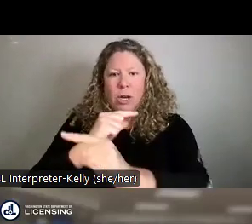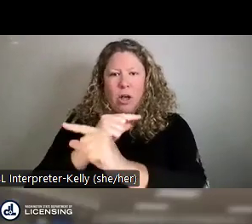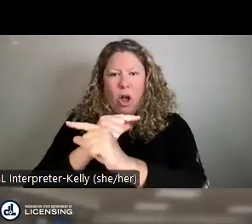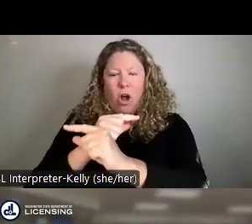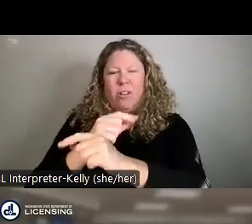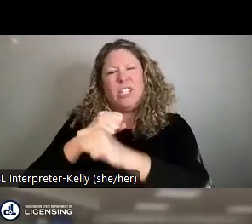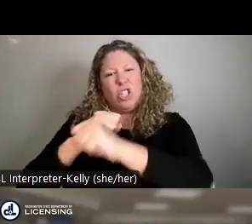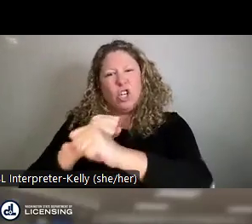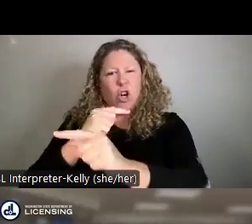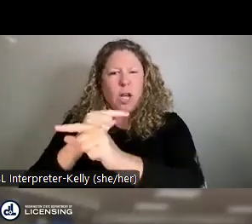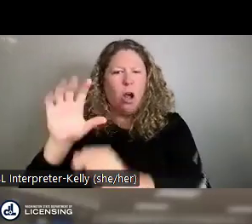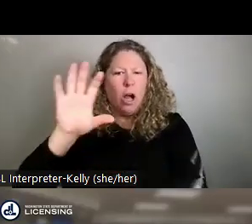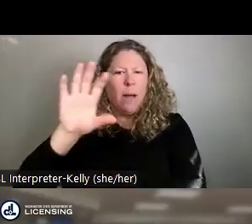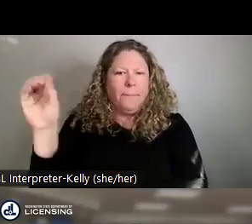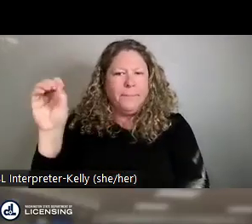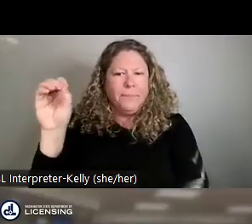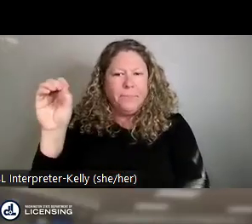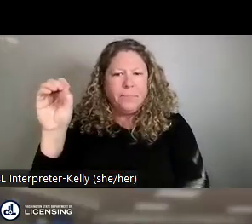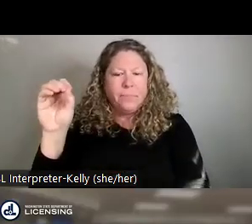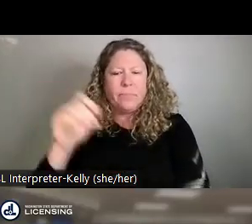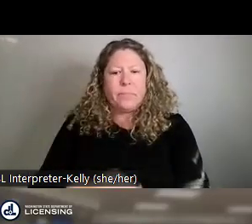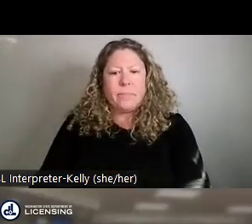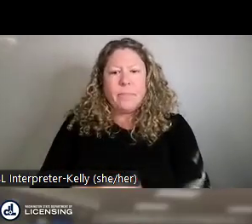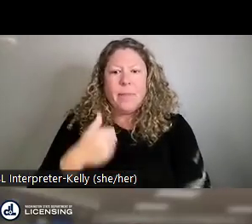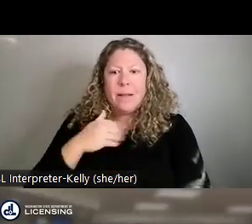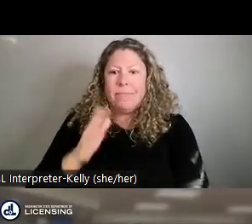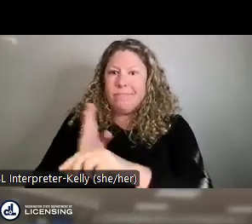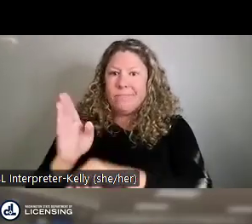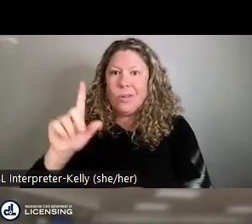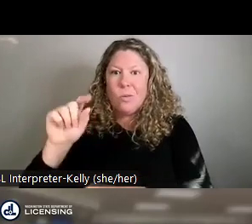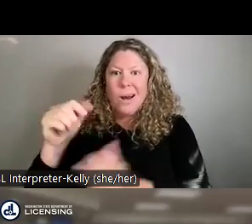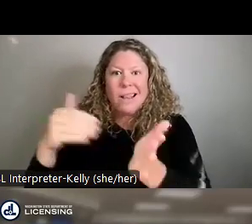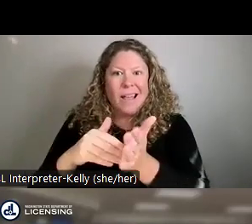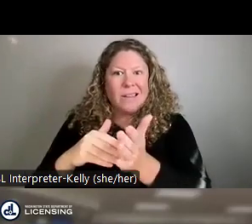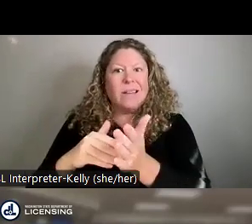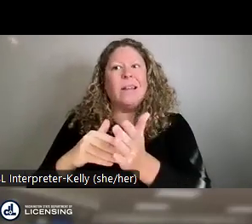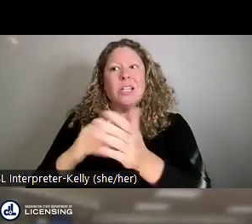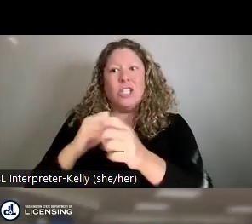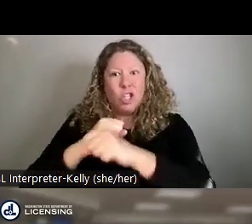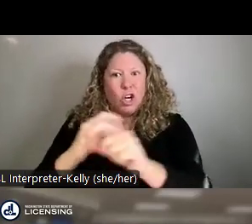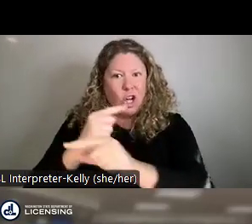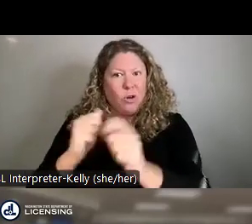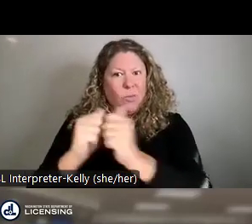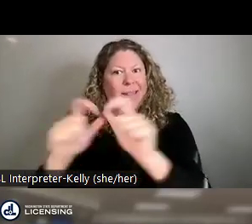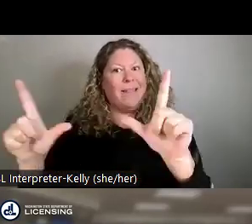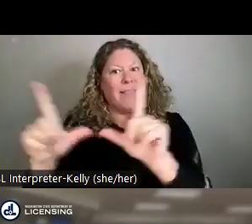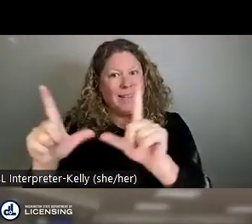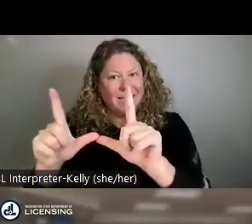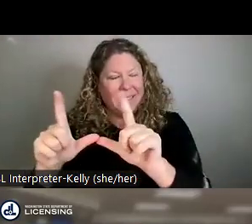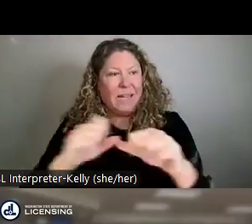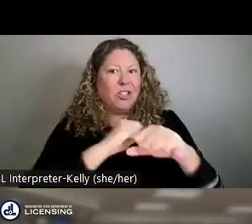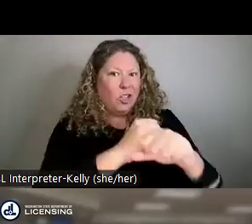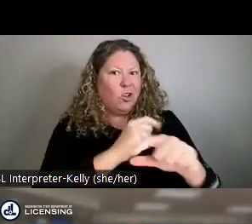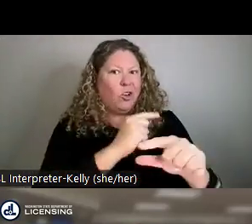companies. We have over 20,000 licensed security guards and security guard